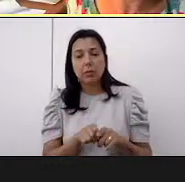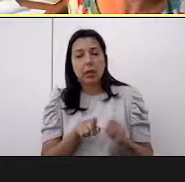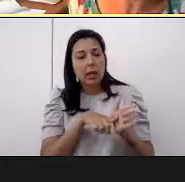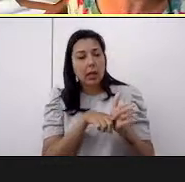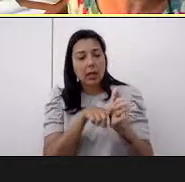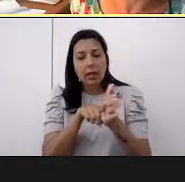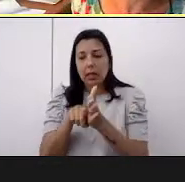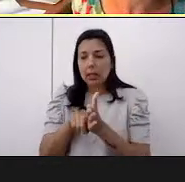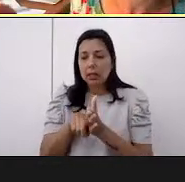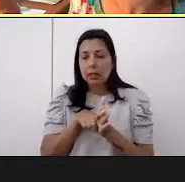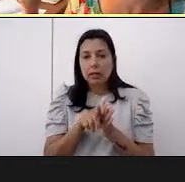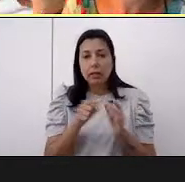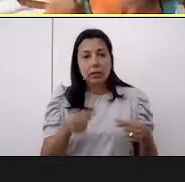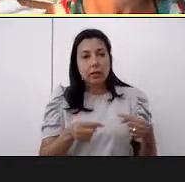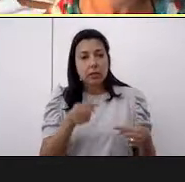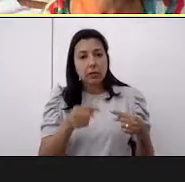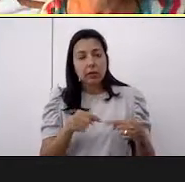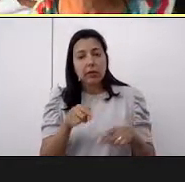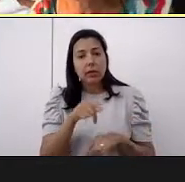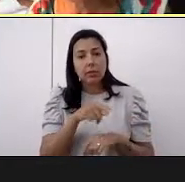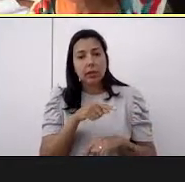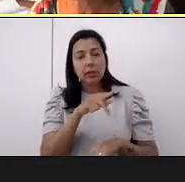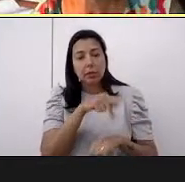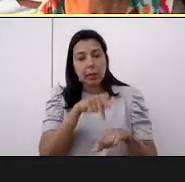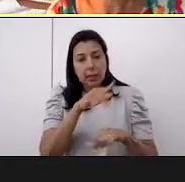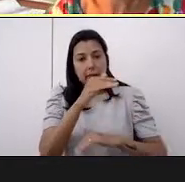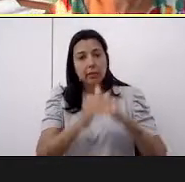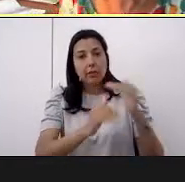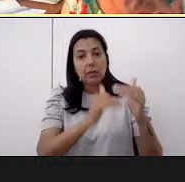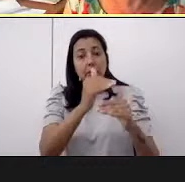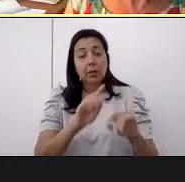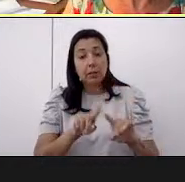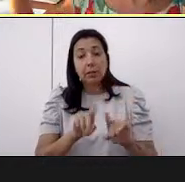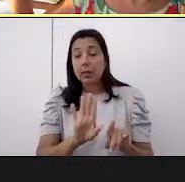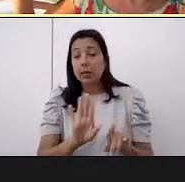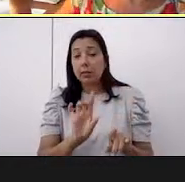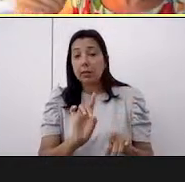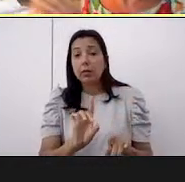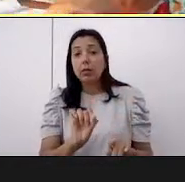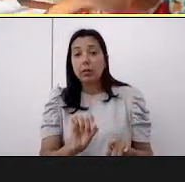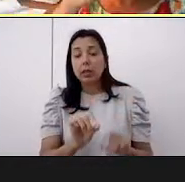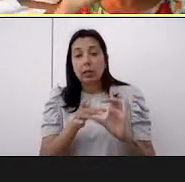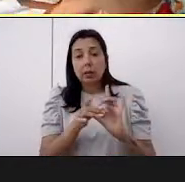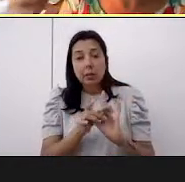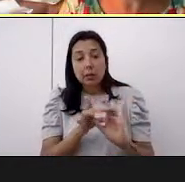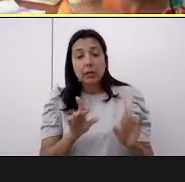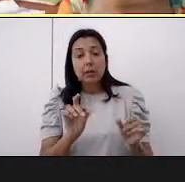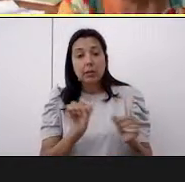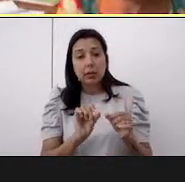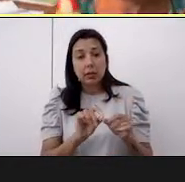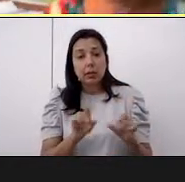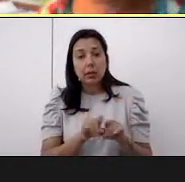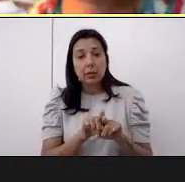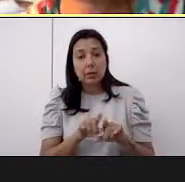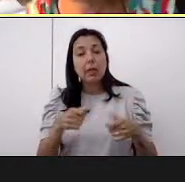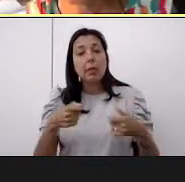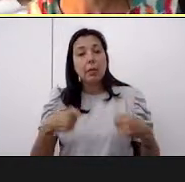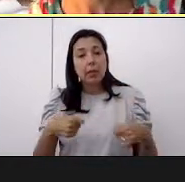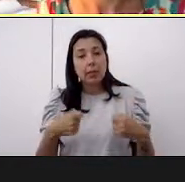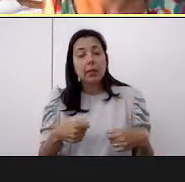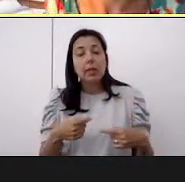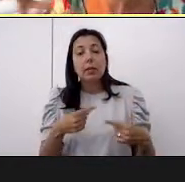but they are not allowed to do this. They have to be capped by the World Bank and the